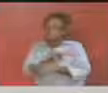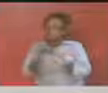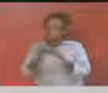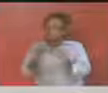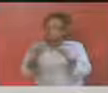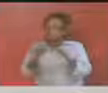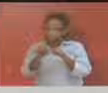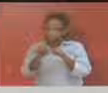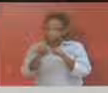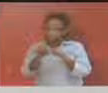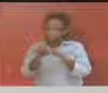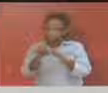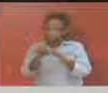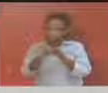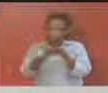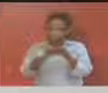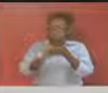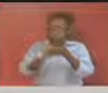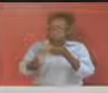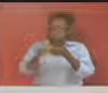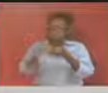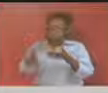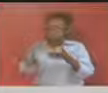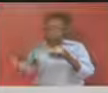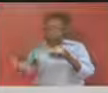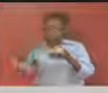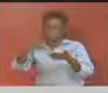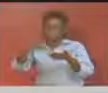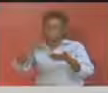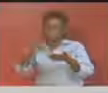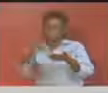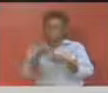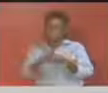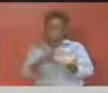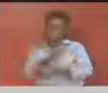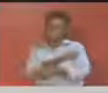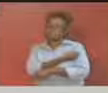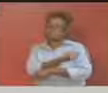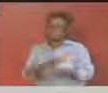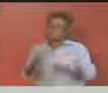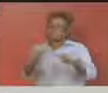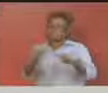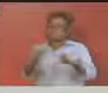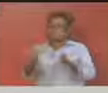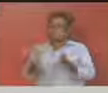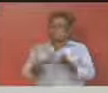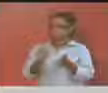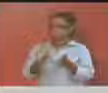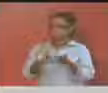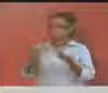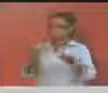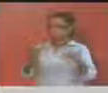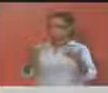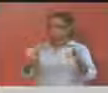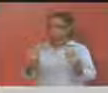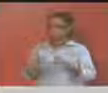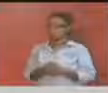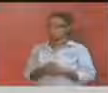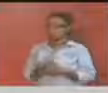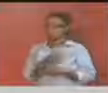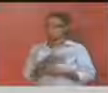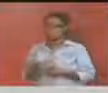place. So 1 million syringes now, another million coming in up in April 30th, and 1